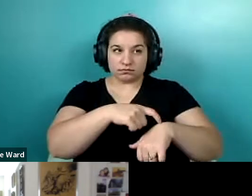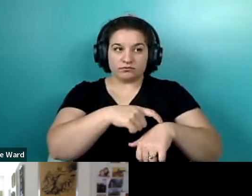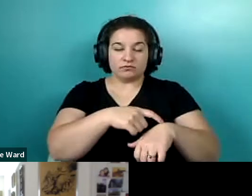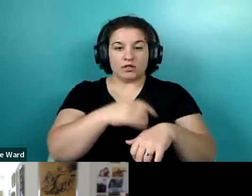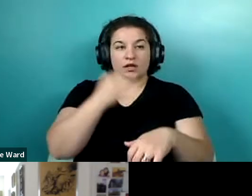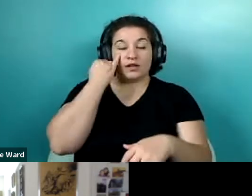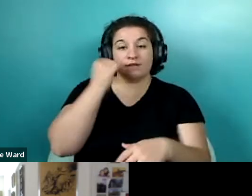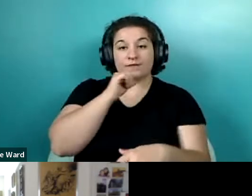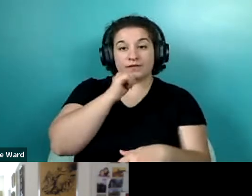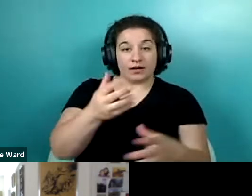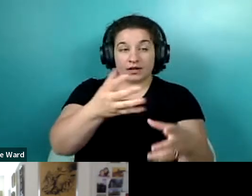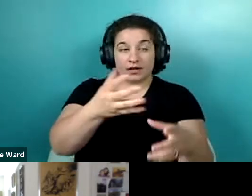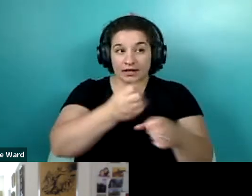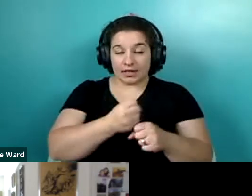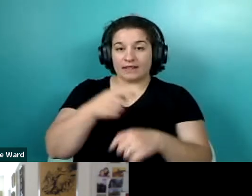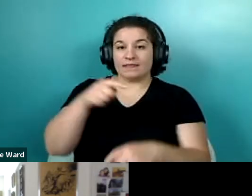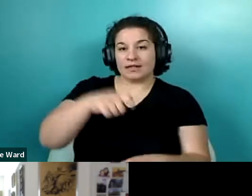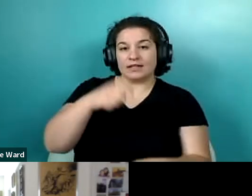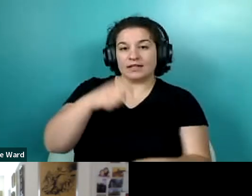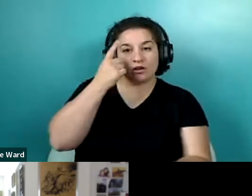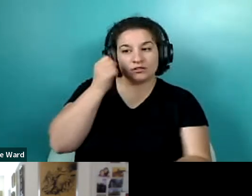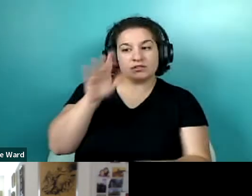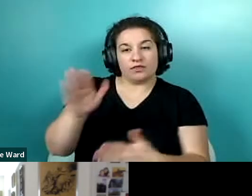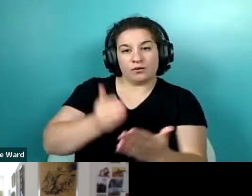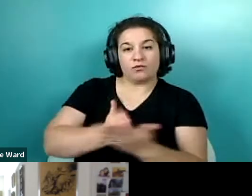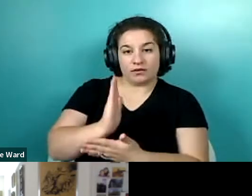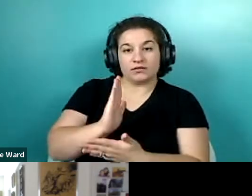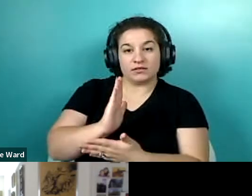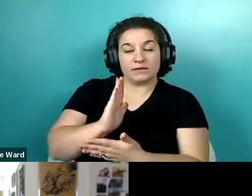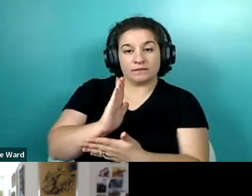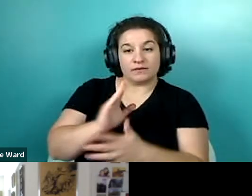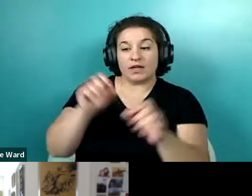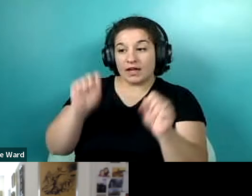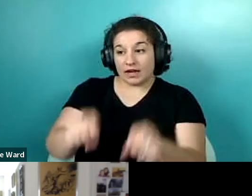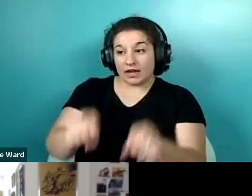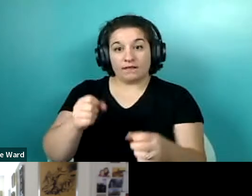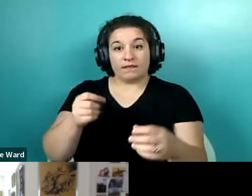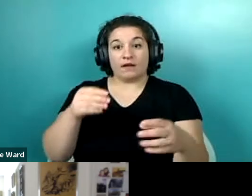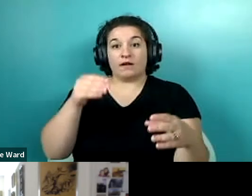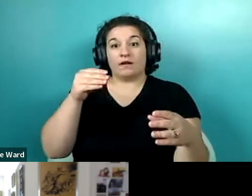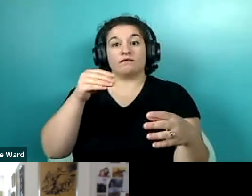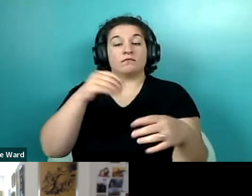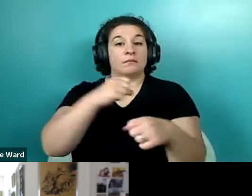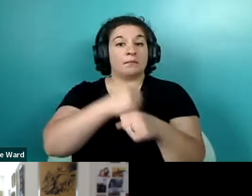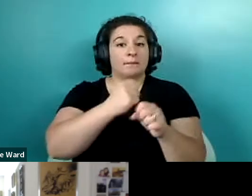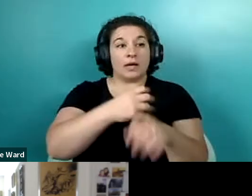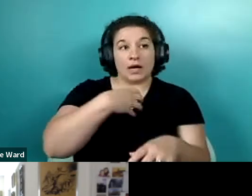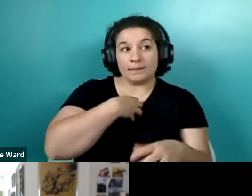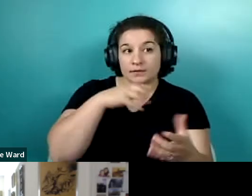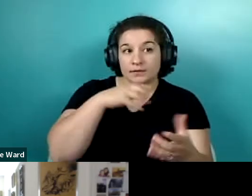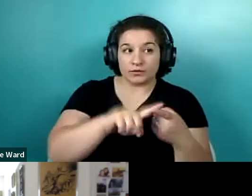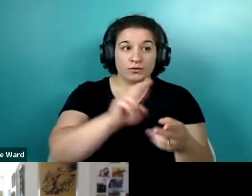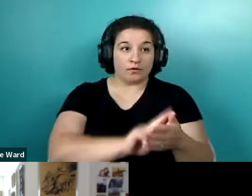it, they need to understand what their rights are. Can they file a complaint with the university? Can they file a complaint with